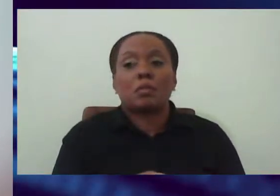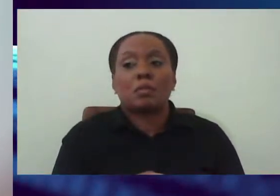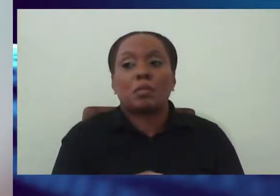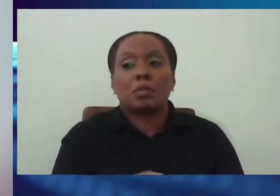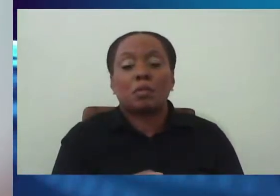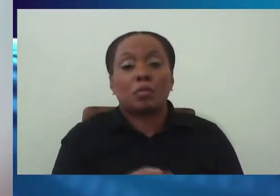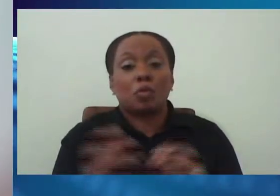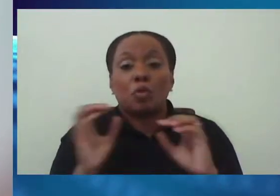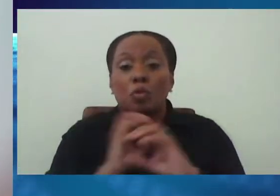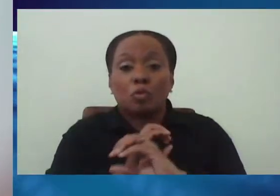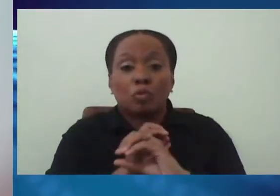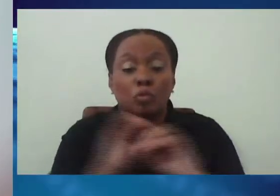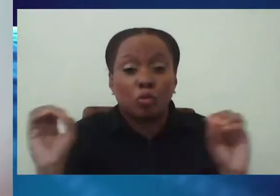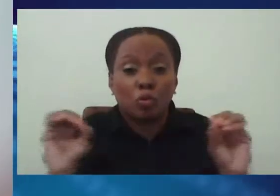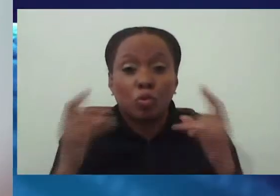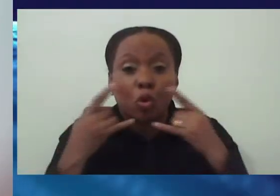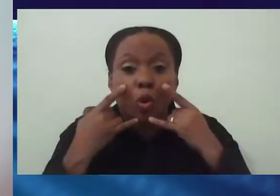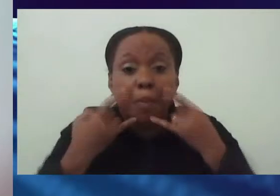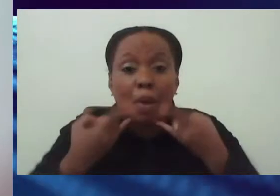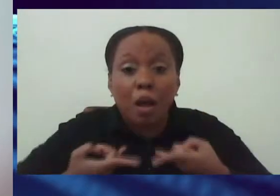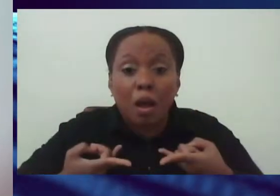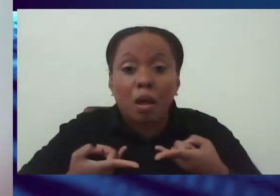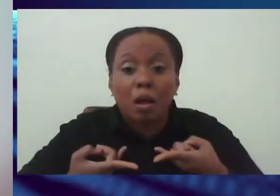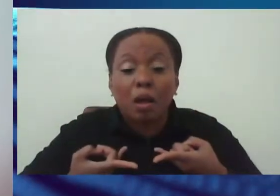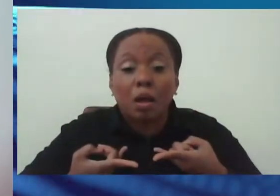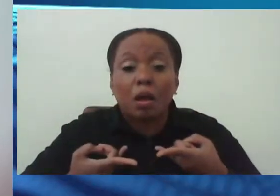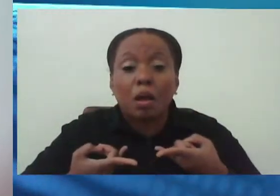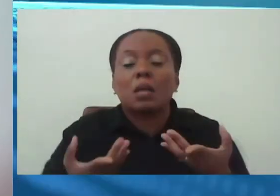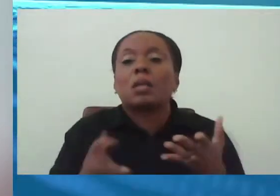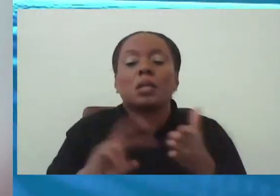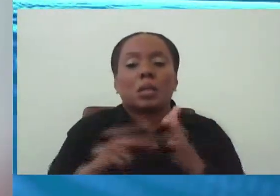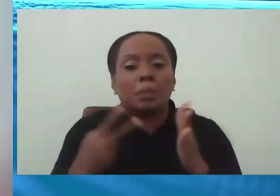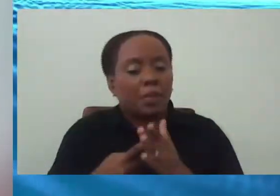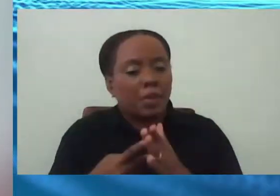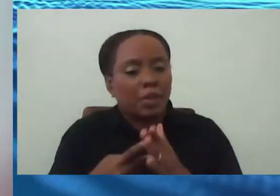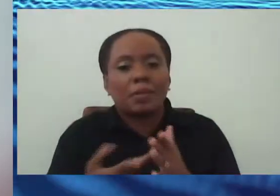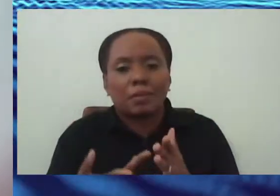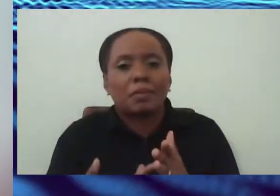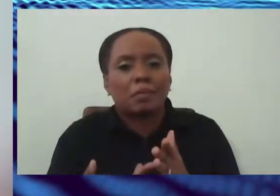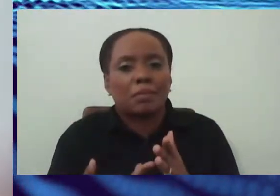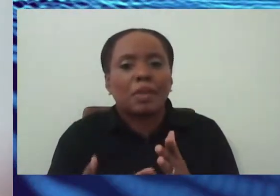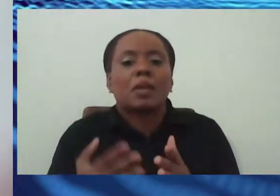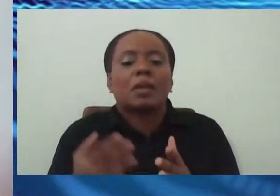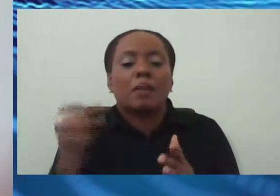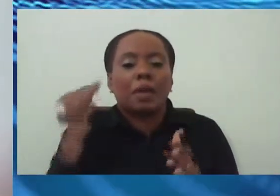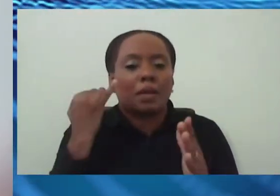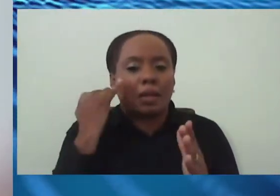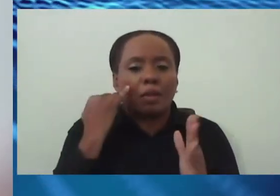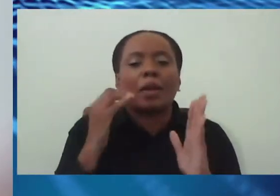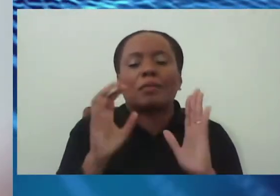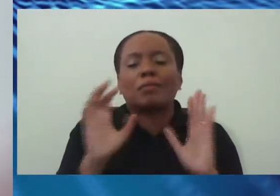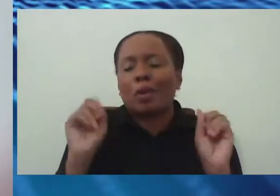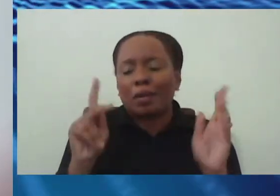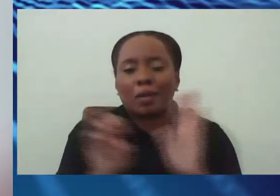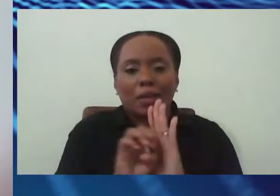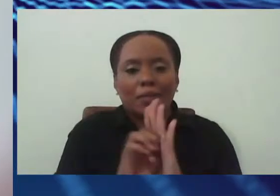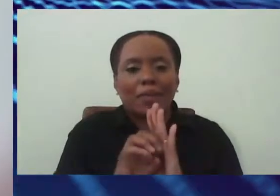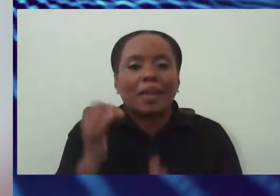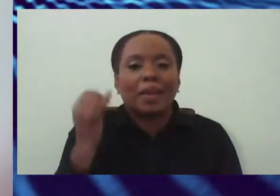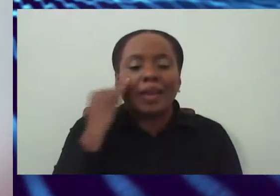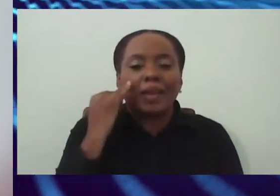would constitute a significant exposure. So if Natalie is